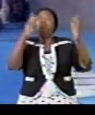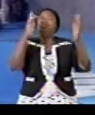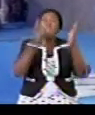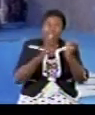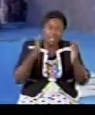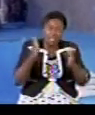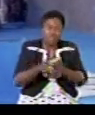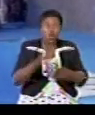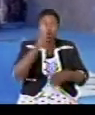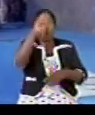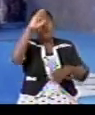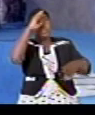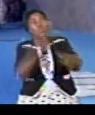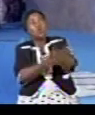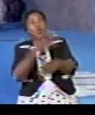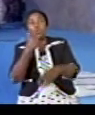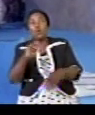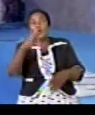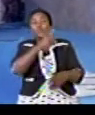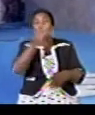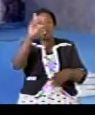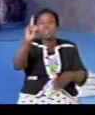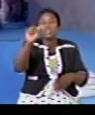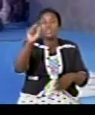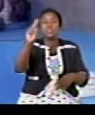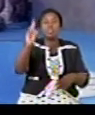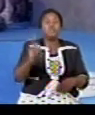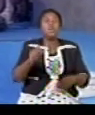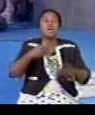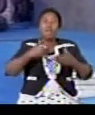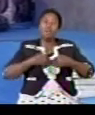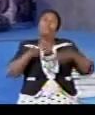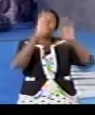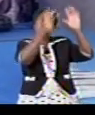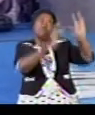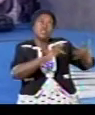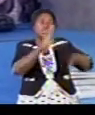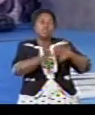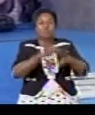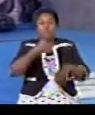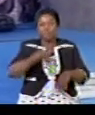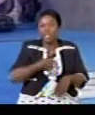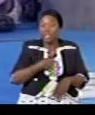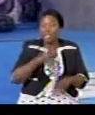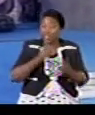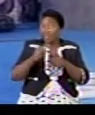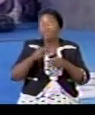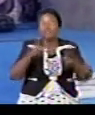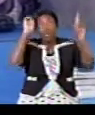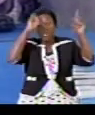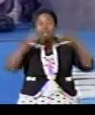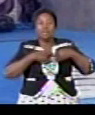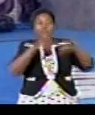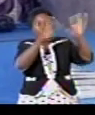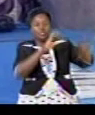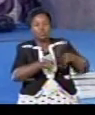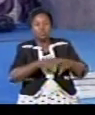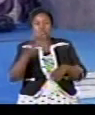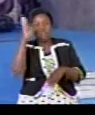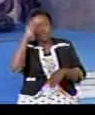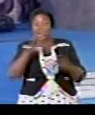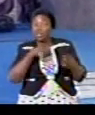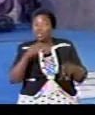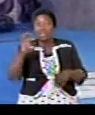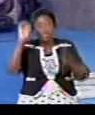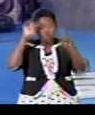thou son of David, have mercy on me. And he had mercy on him. And you tonight, he will